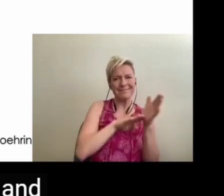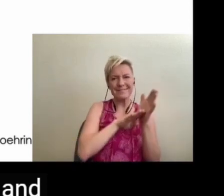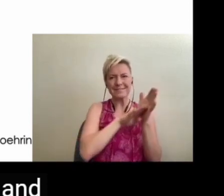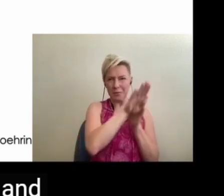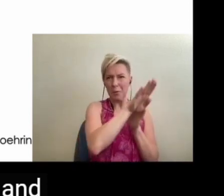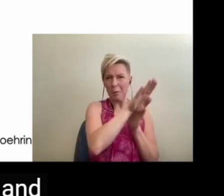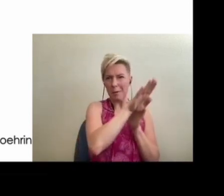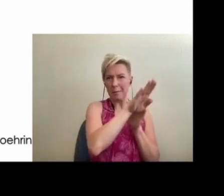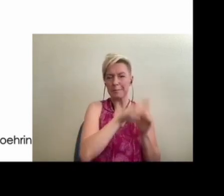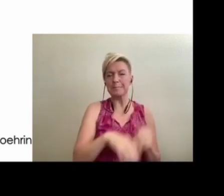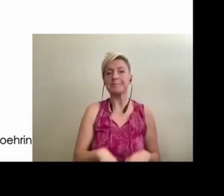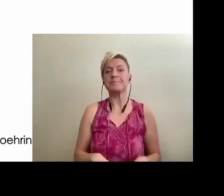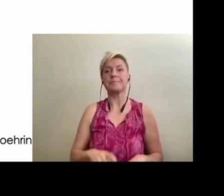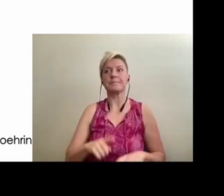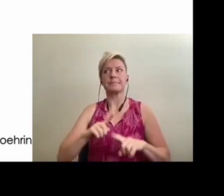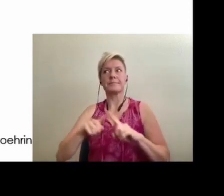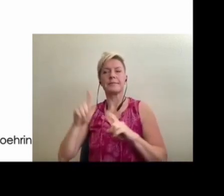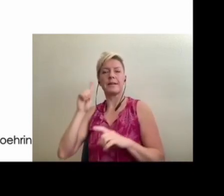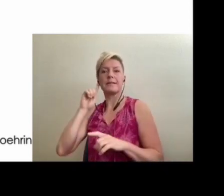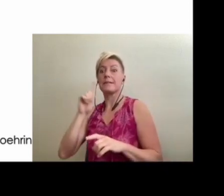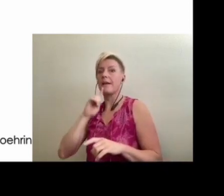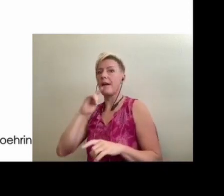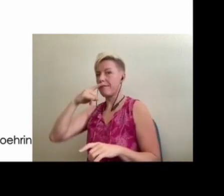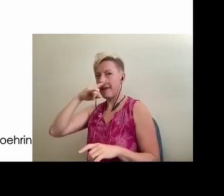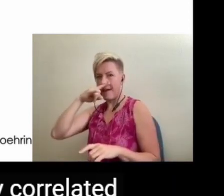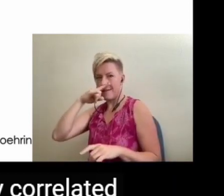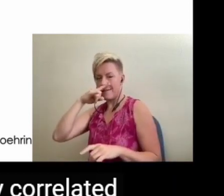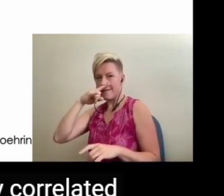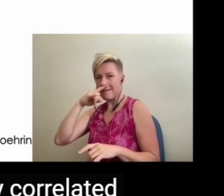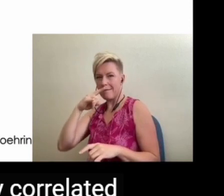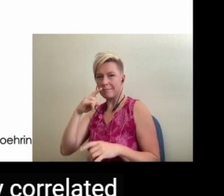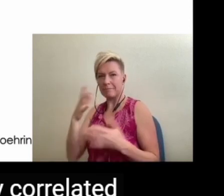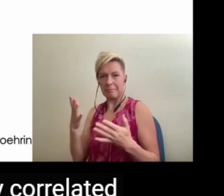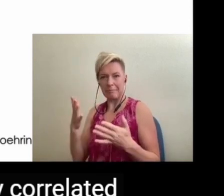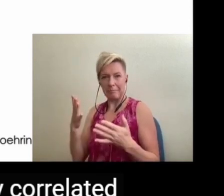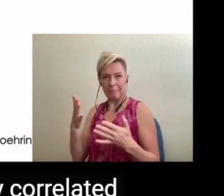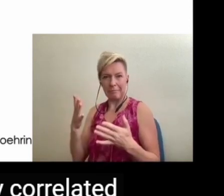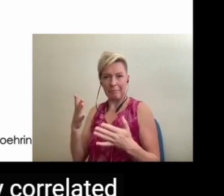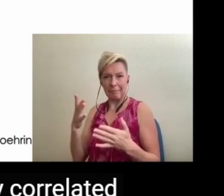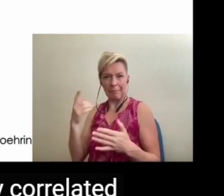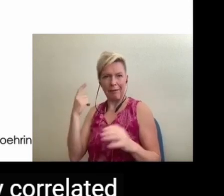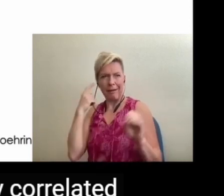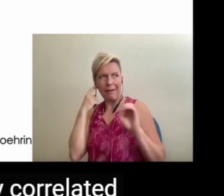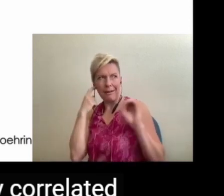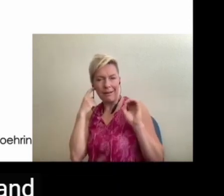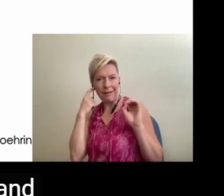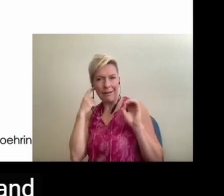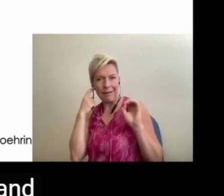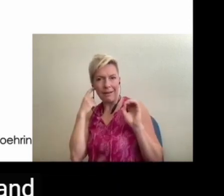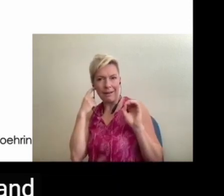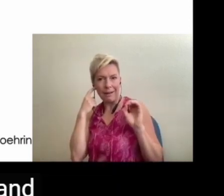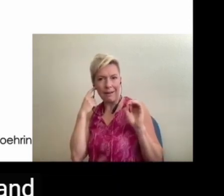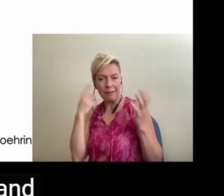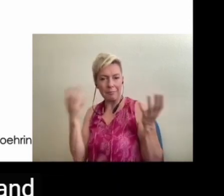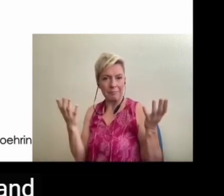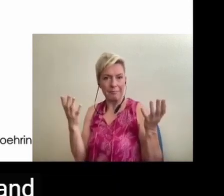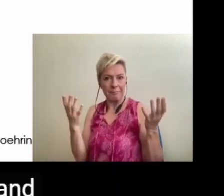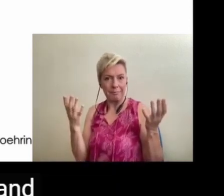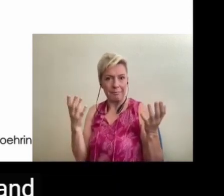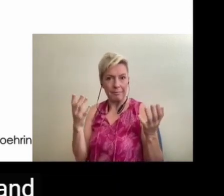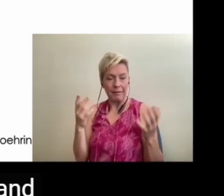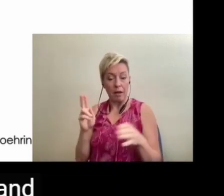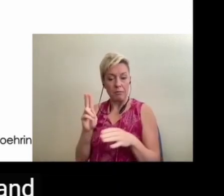recognition and reading development. Phonological development is highly correlated with reading